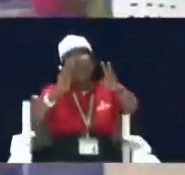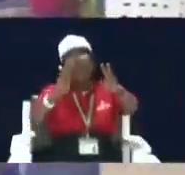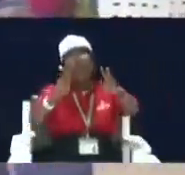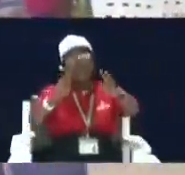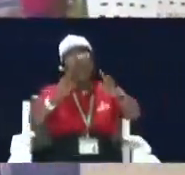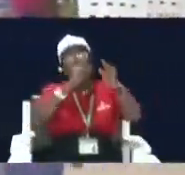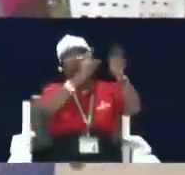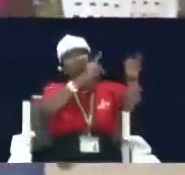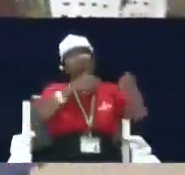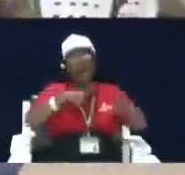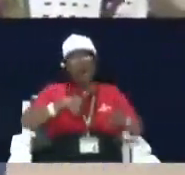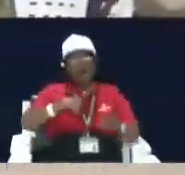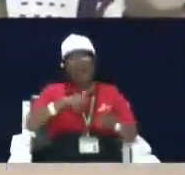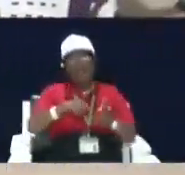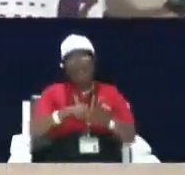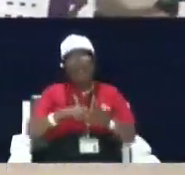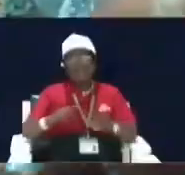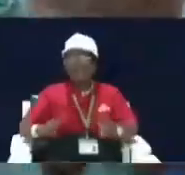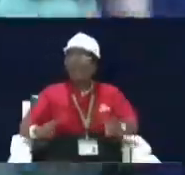Honor me this way.